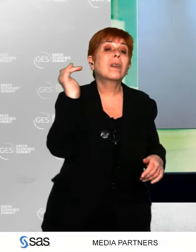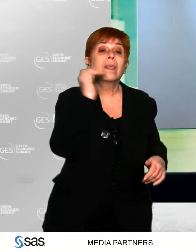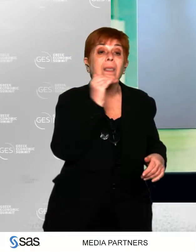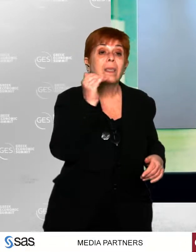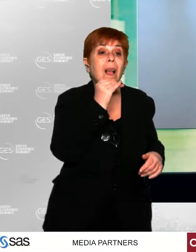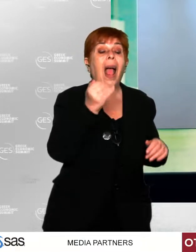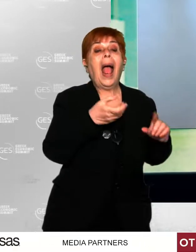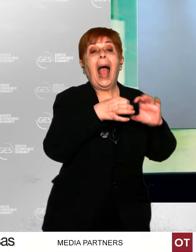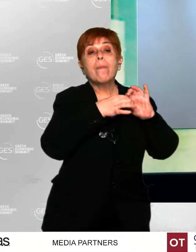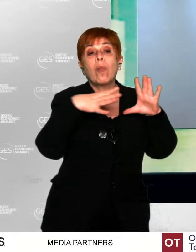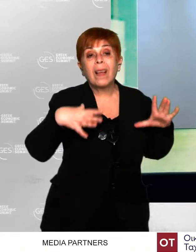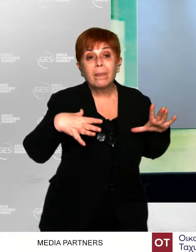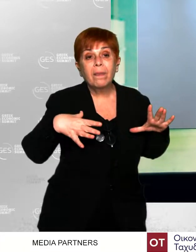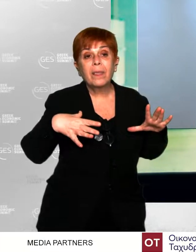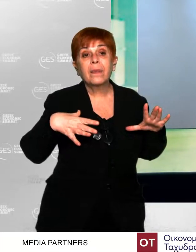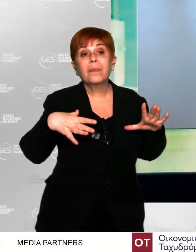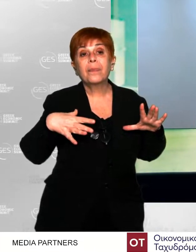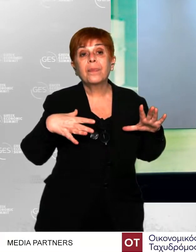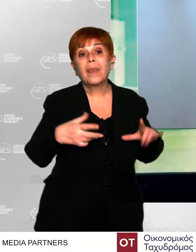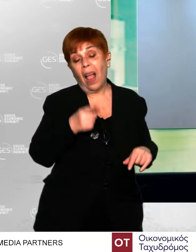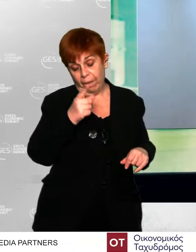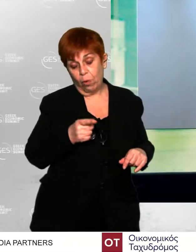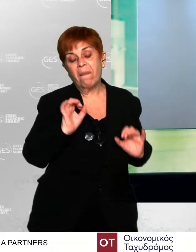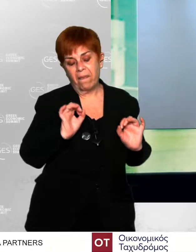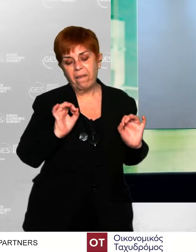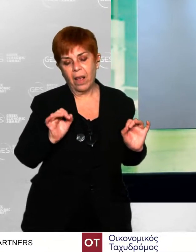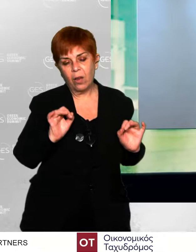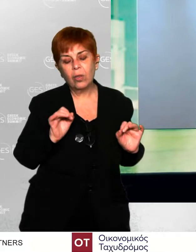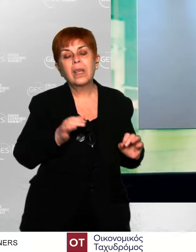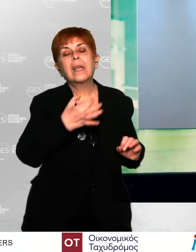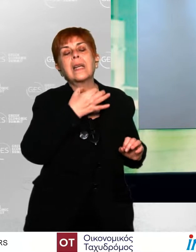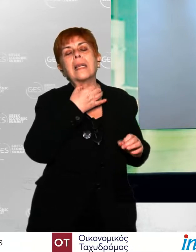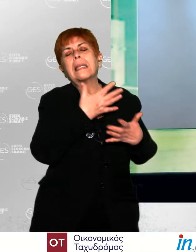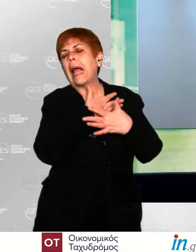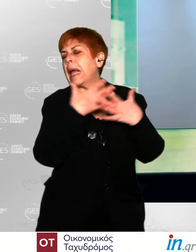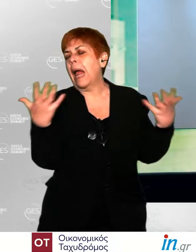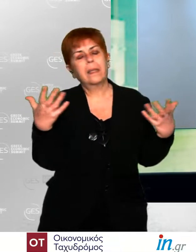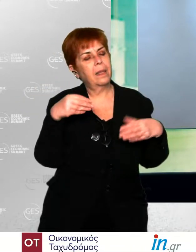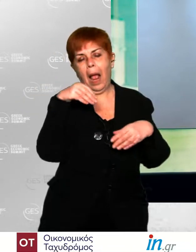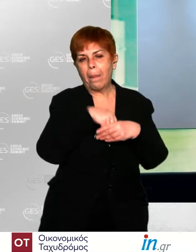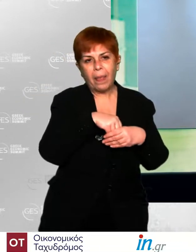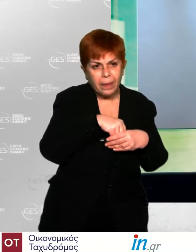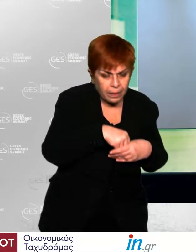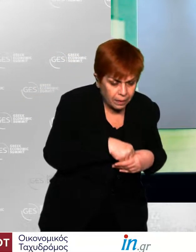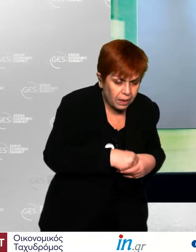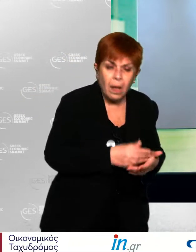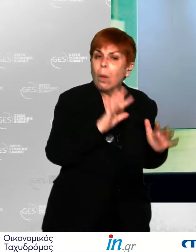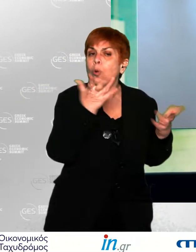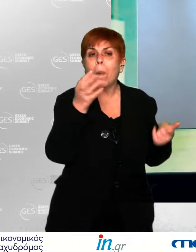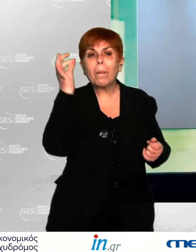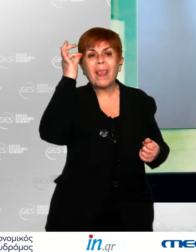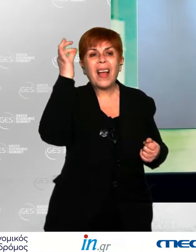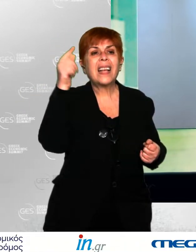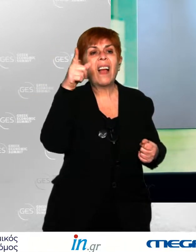that 6 times, I mean, means massive investments. And the question is, how likely are those investments?